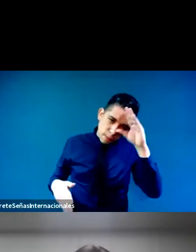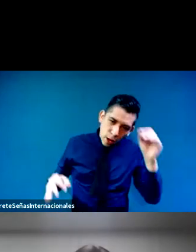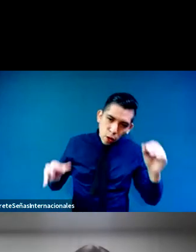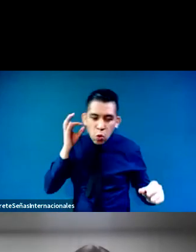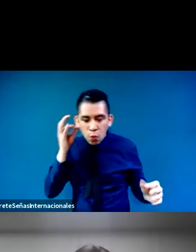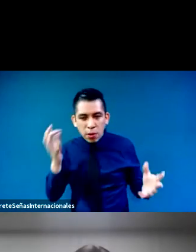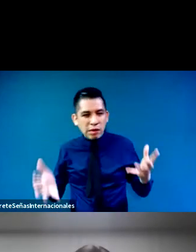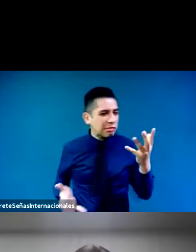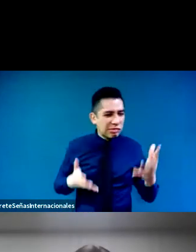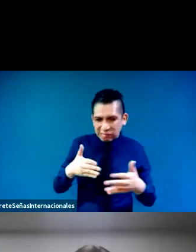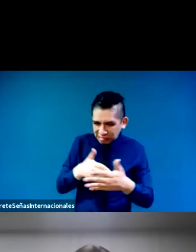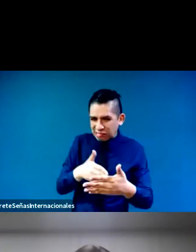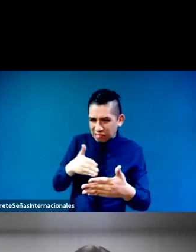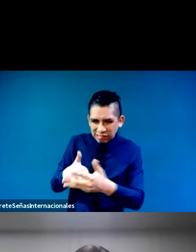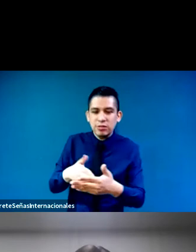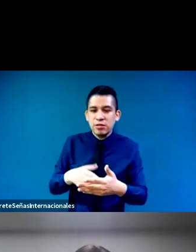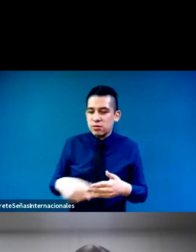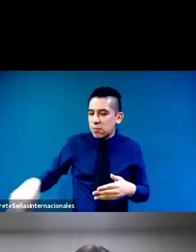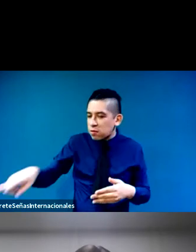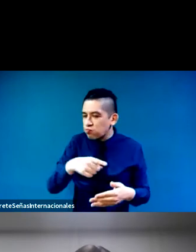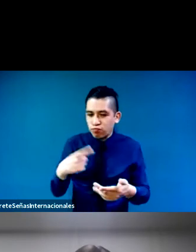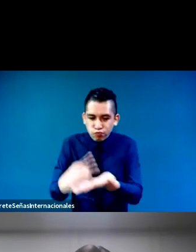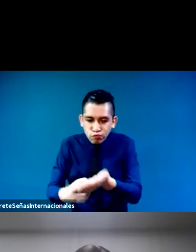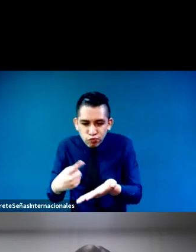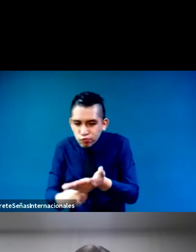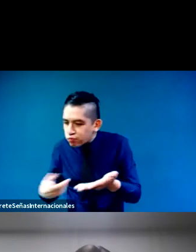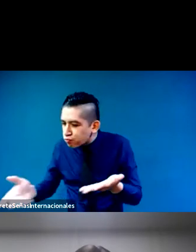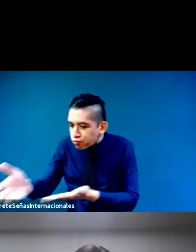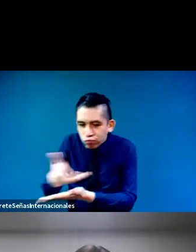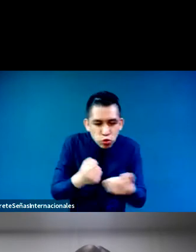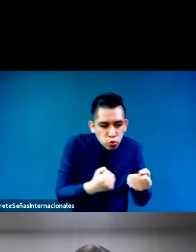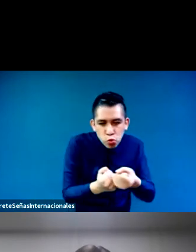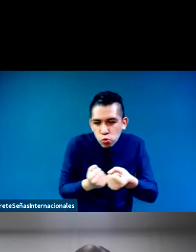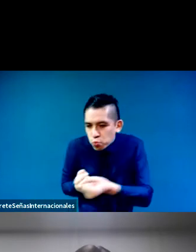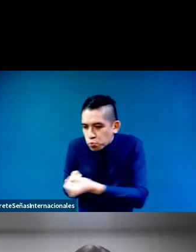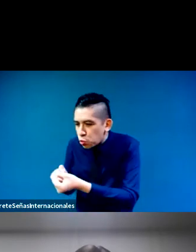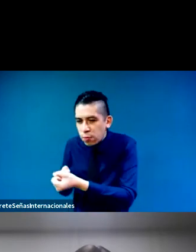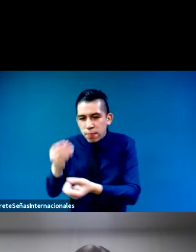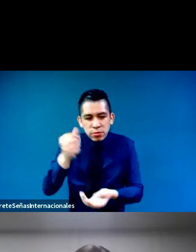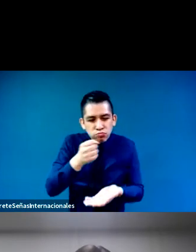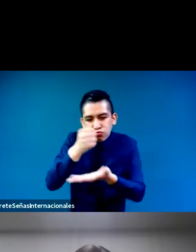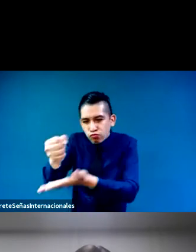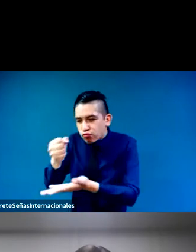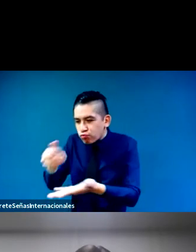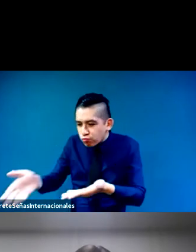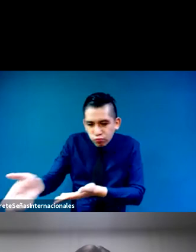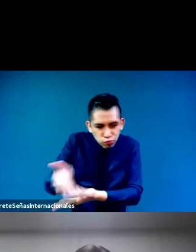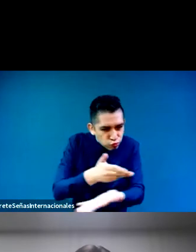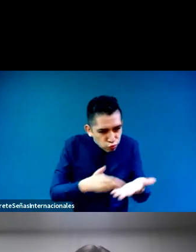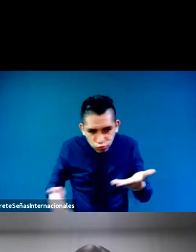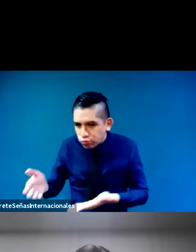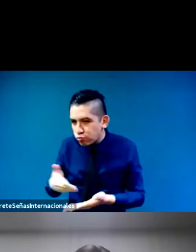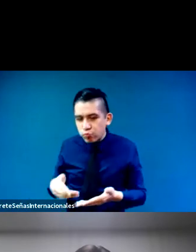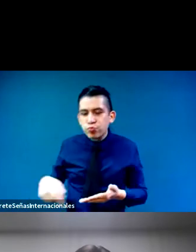funded, can actually lead to concrete, lasting, and transformative change, and really help